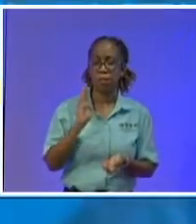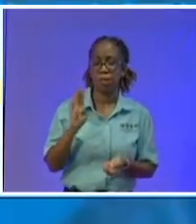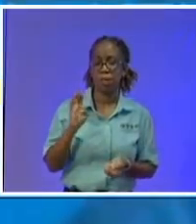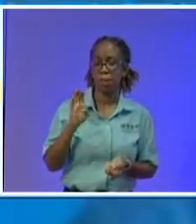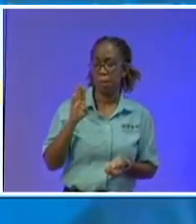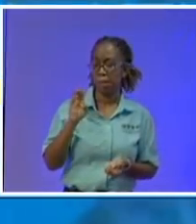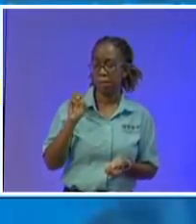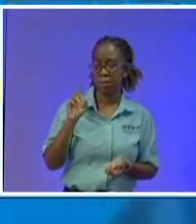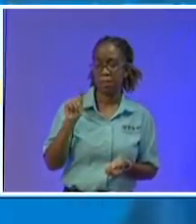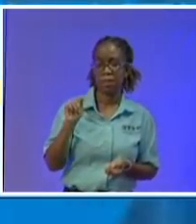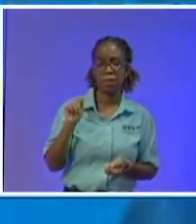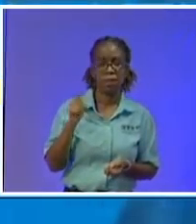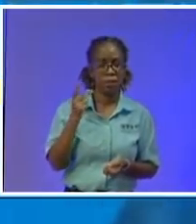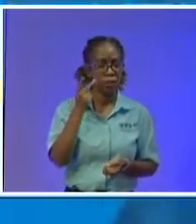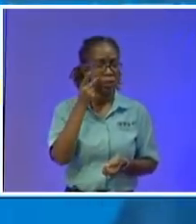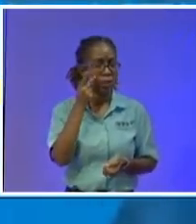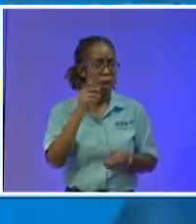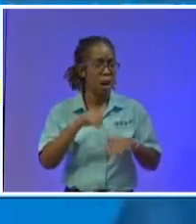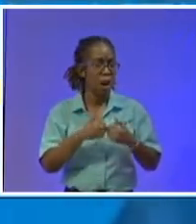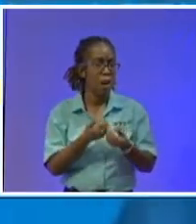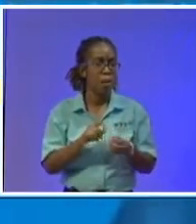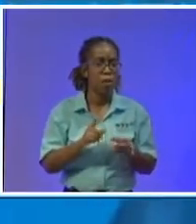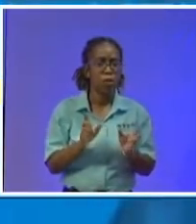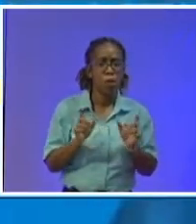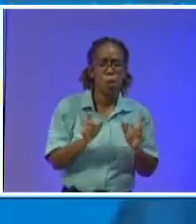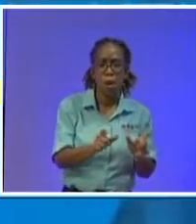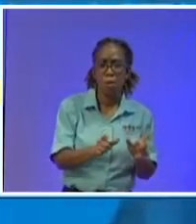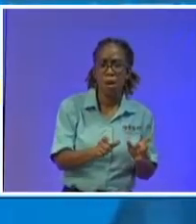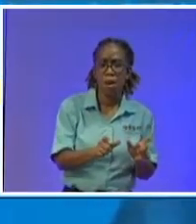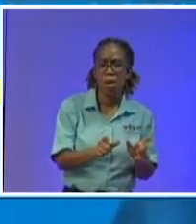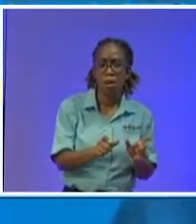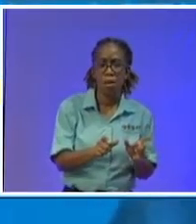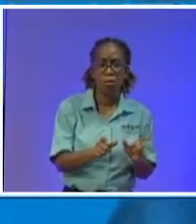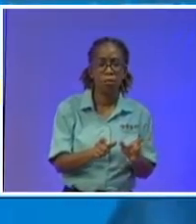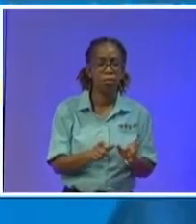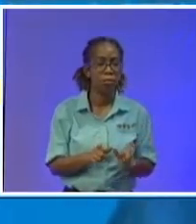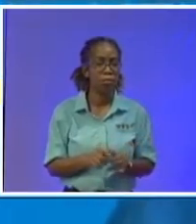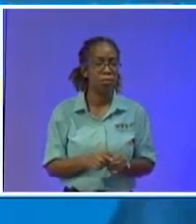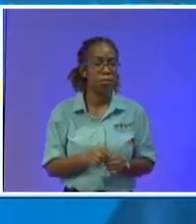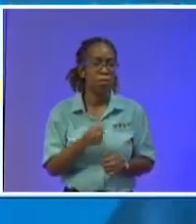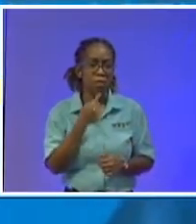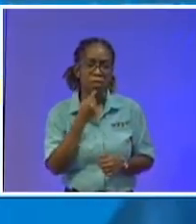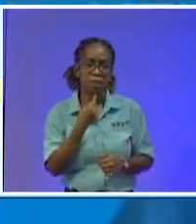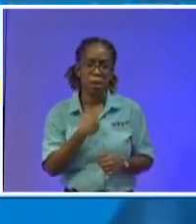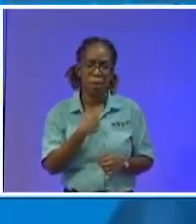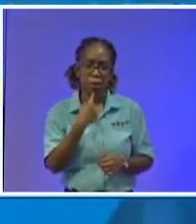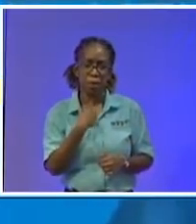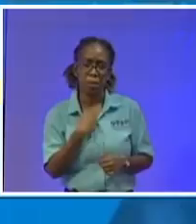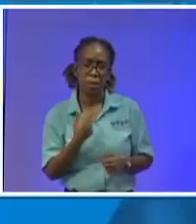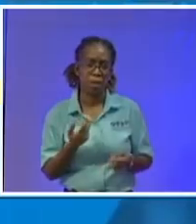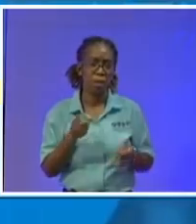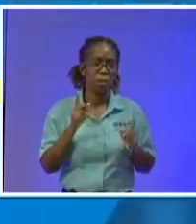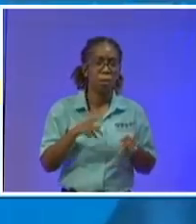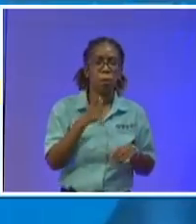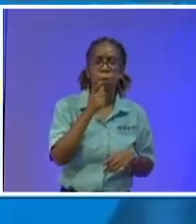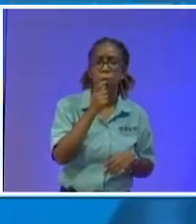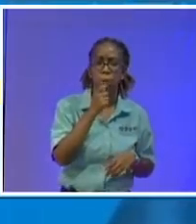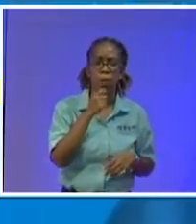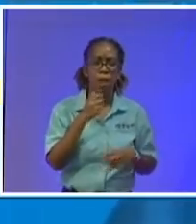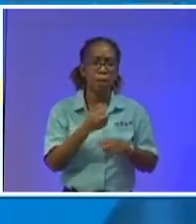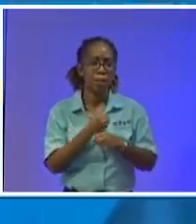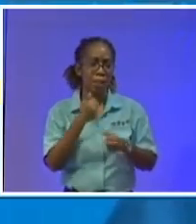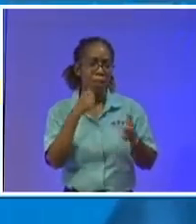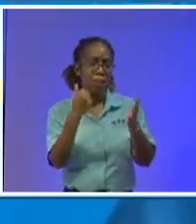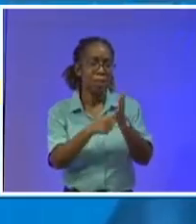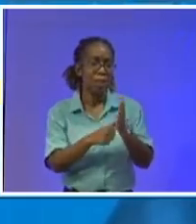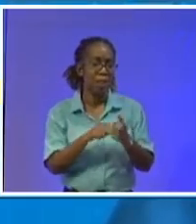of queries about someone who is placed in quarantine. He gets his order, and after the time has expired, his